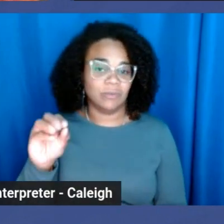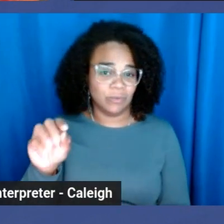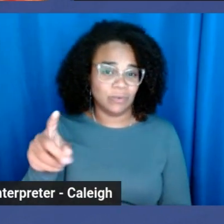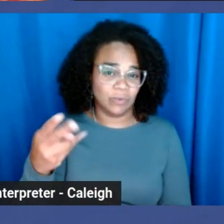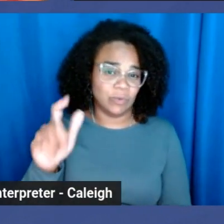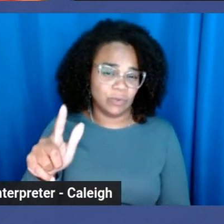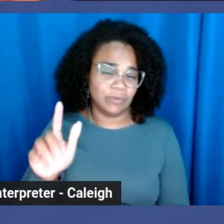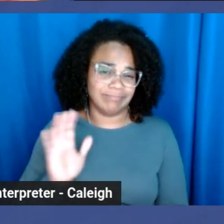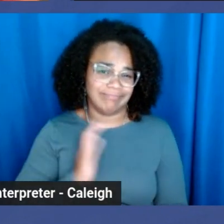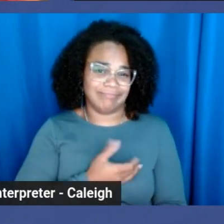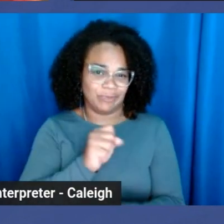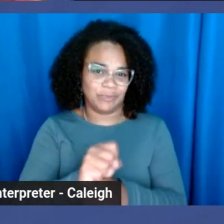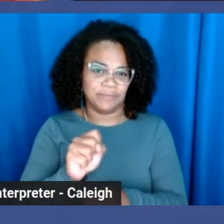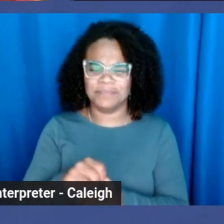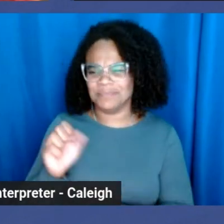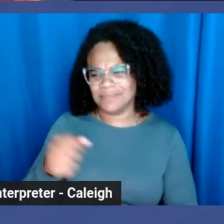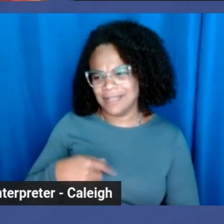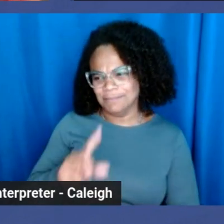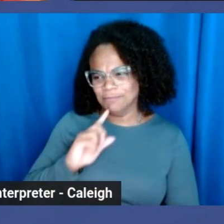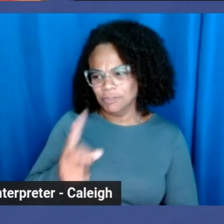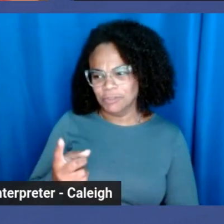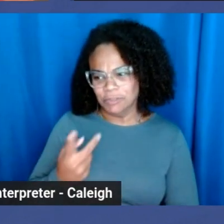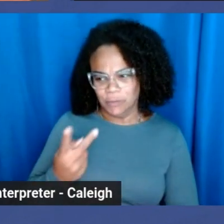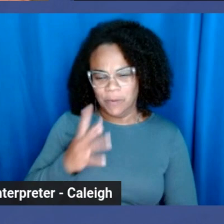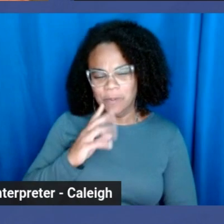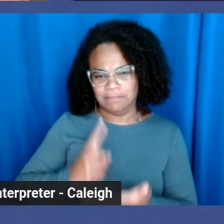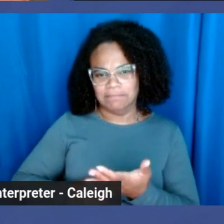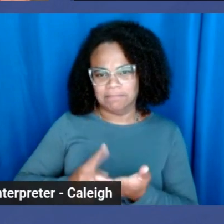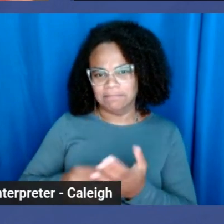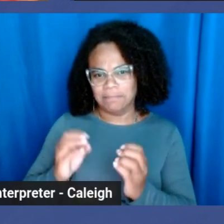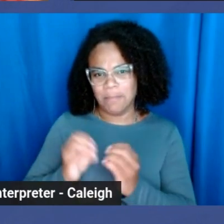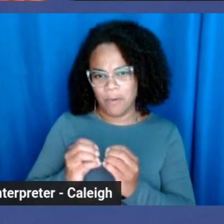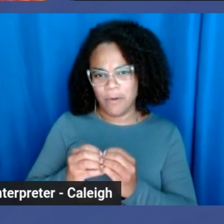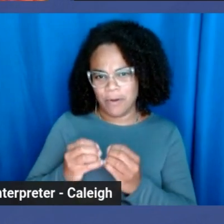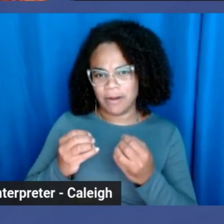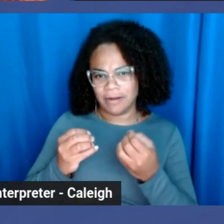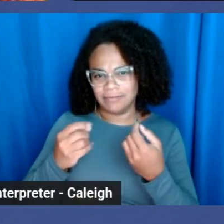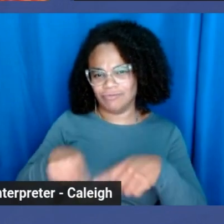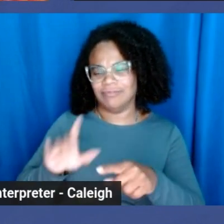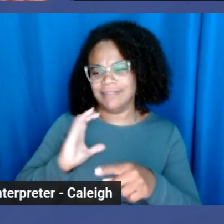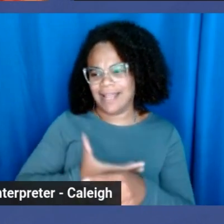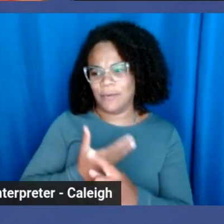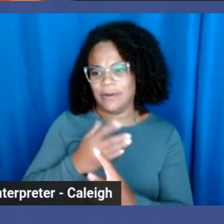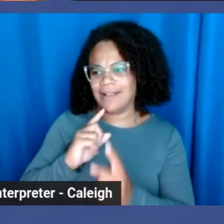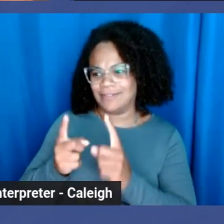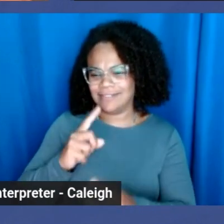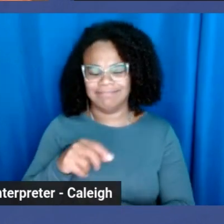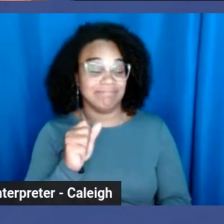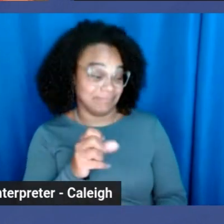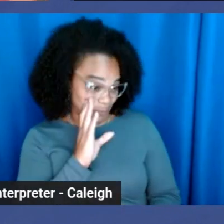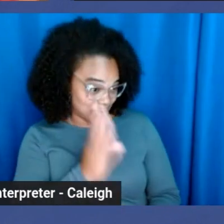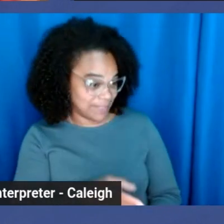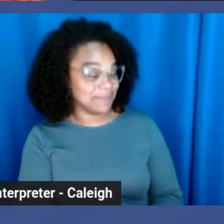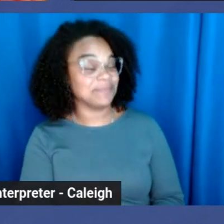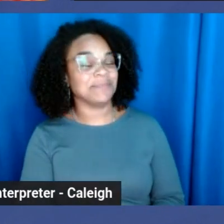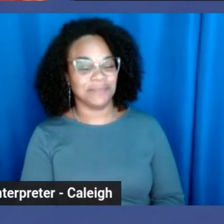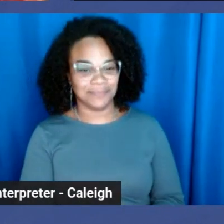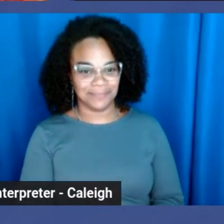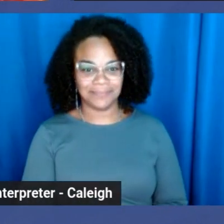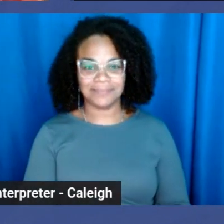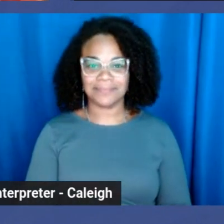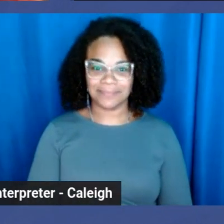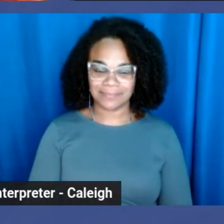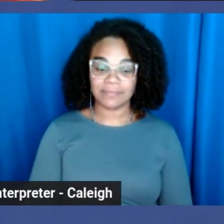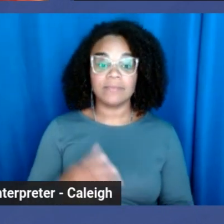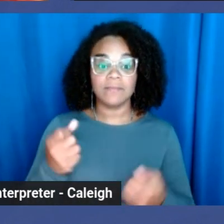does. Yeah, which I'm sure we're going to touch on a little bit more as we get into our conversation. We are, because there